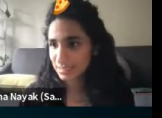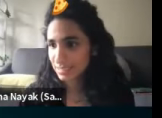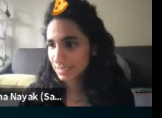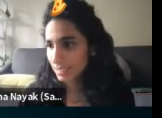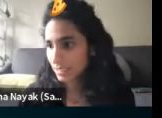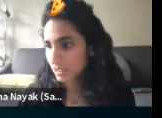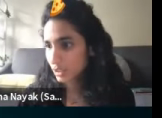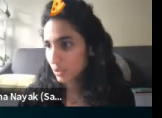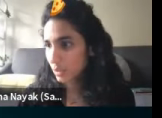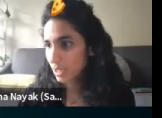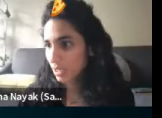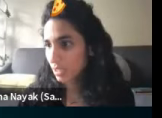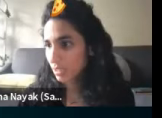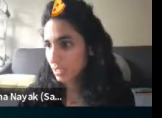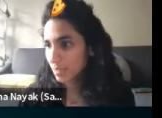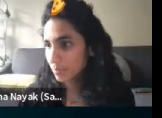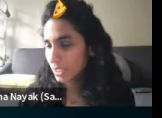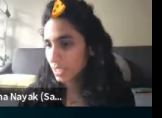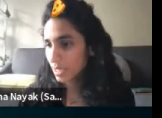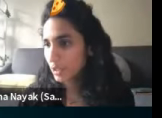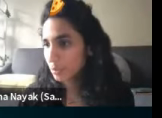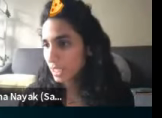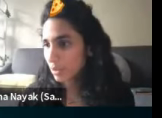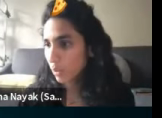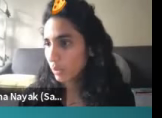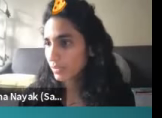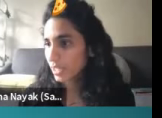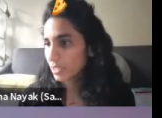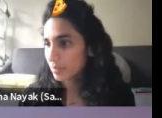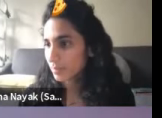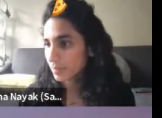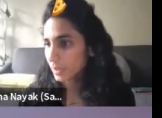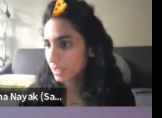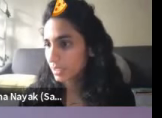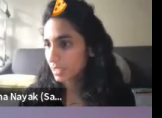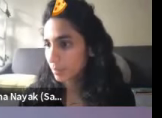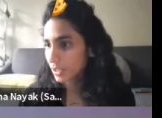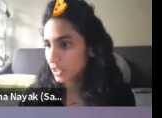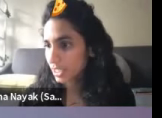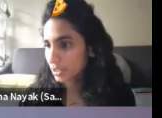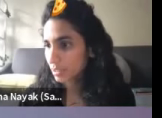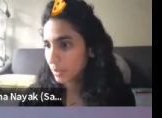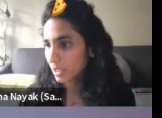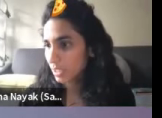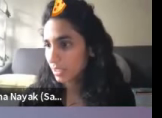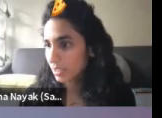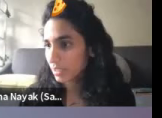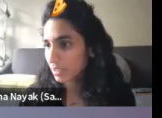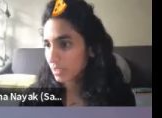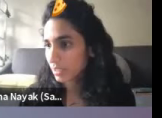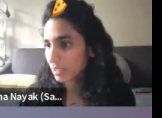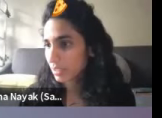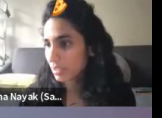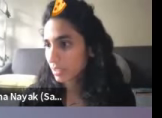milliseconds. So I'm not going to play the whole thing, but let me just get to the part.